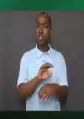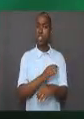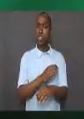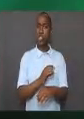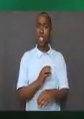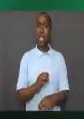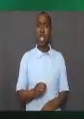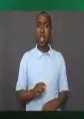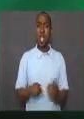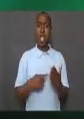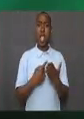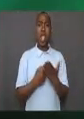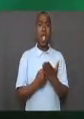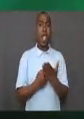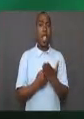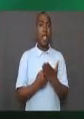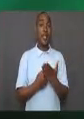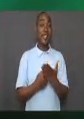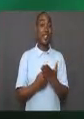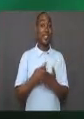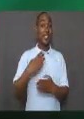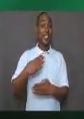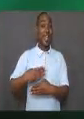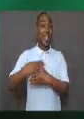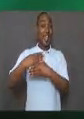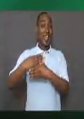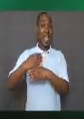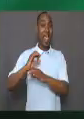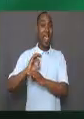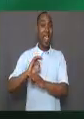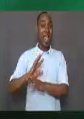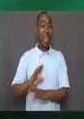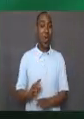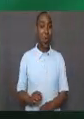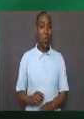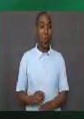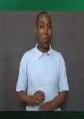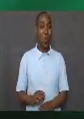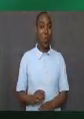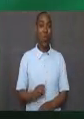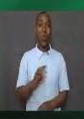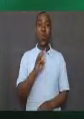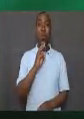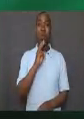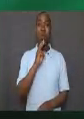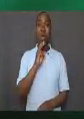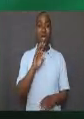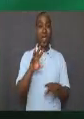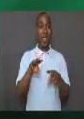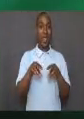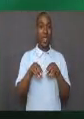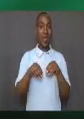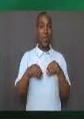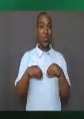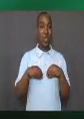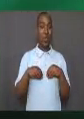not have this cell wall. If you start to fill the animal cell with